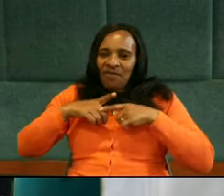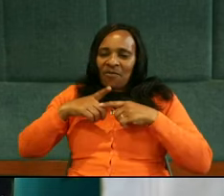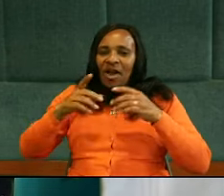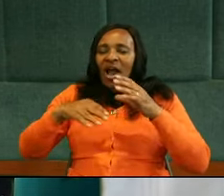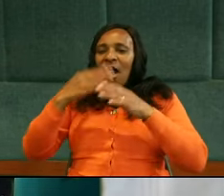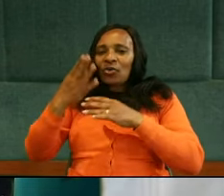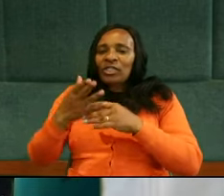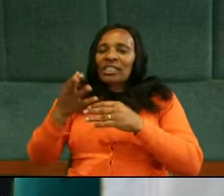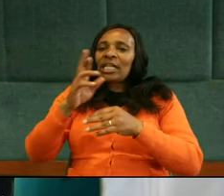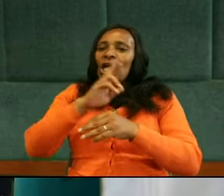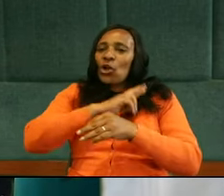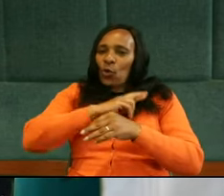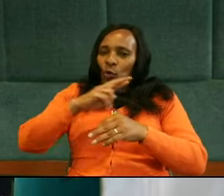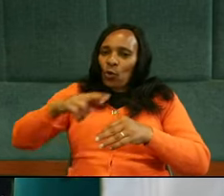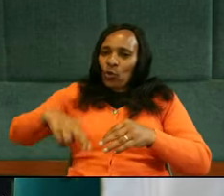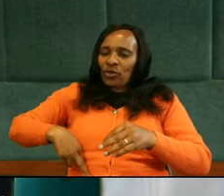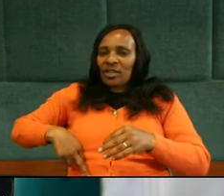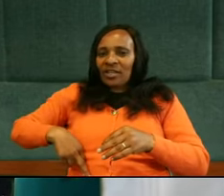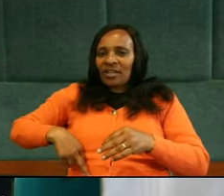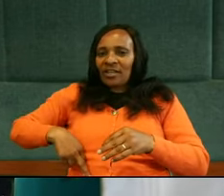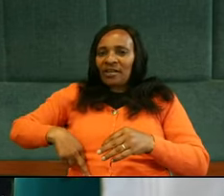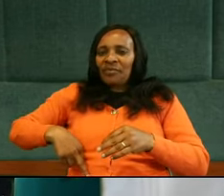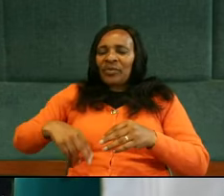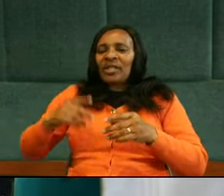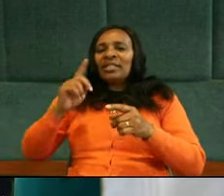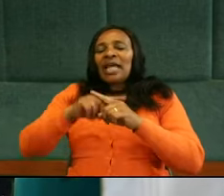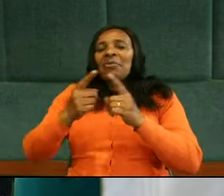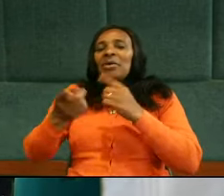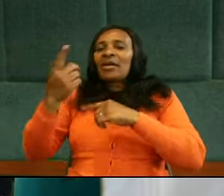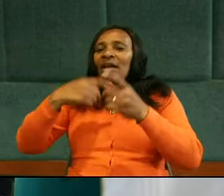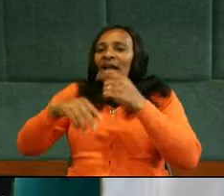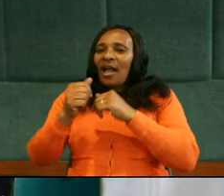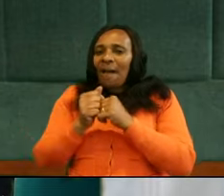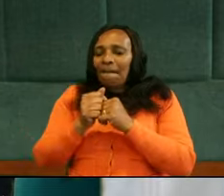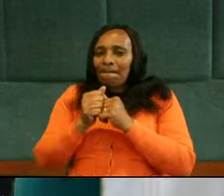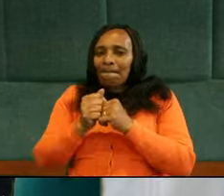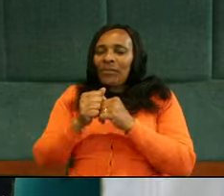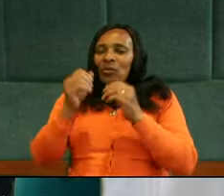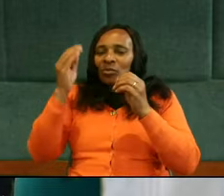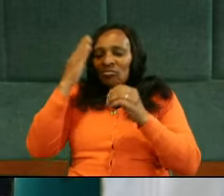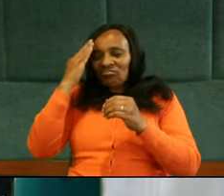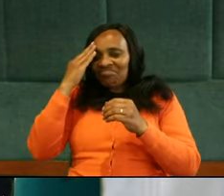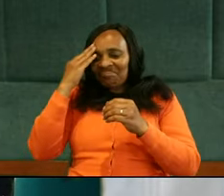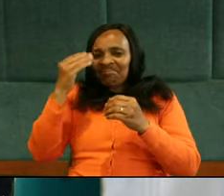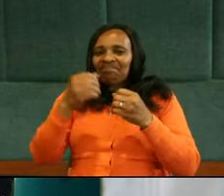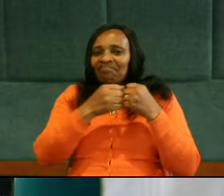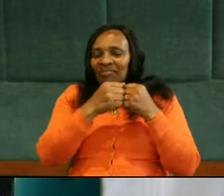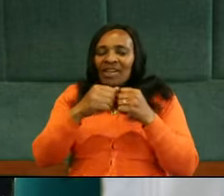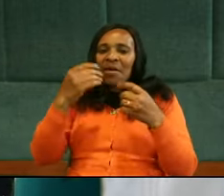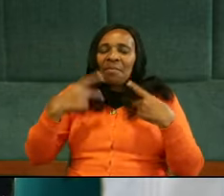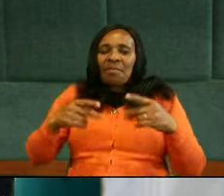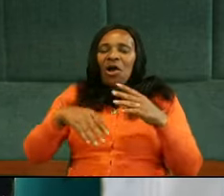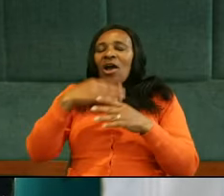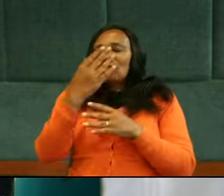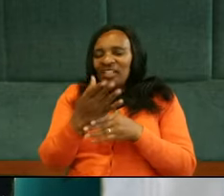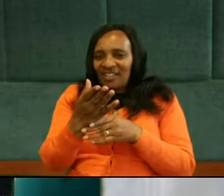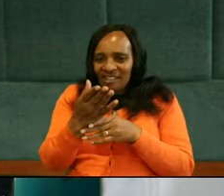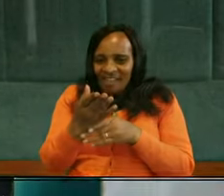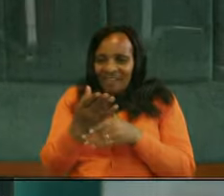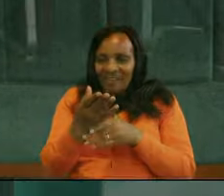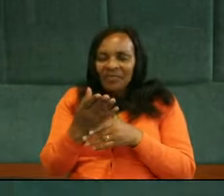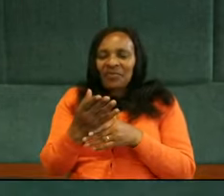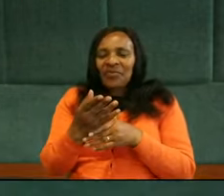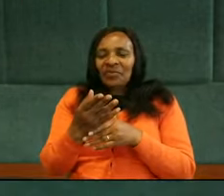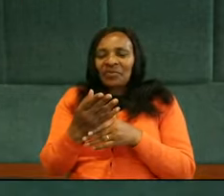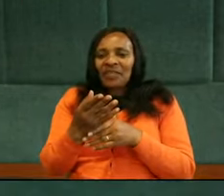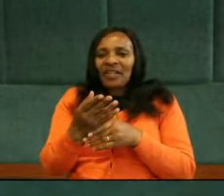outside royalty, so that even as he comes into royalty, he would know the struggle of the people outside. All right. Thank you for those